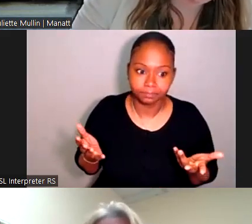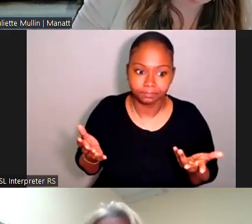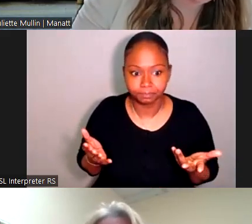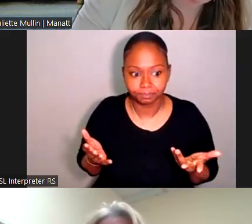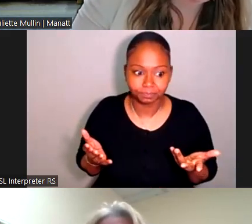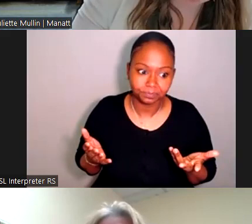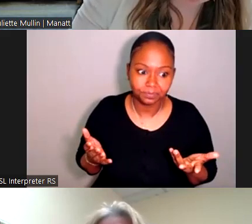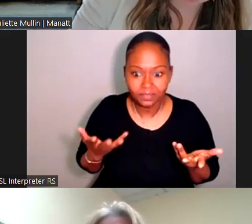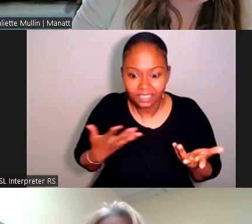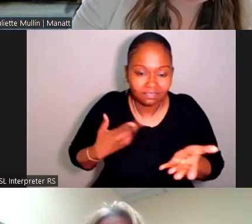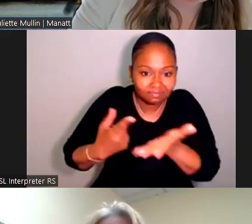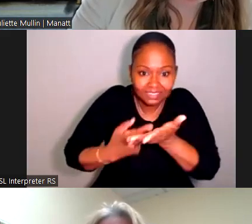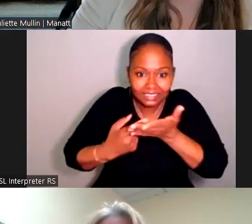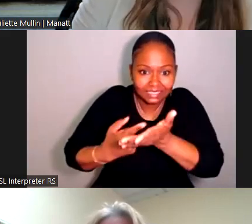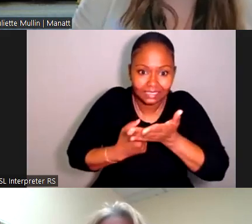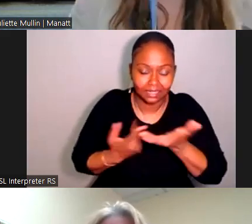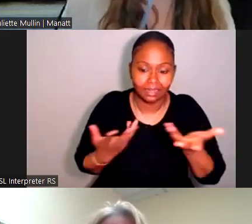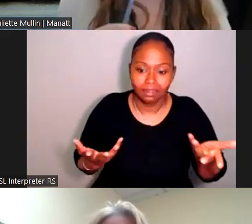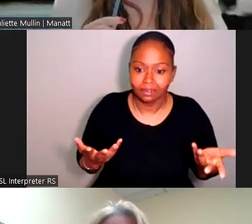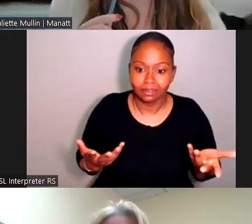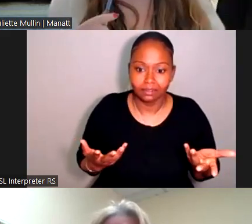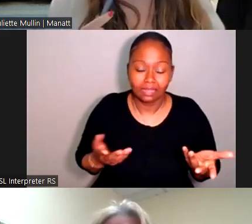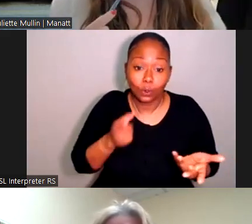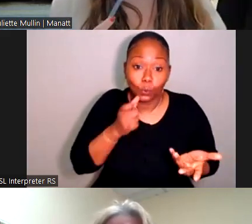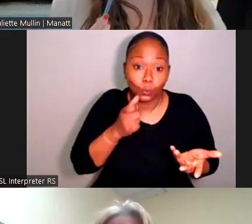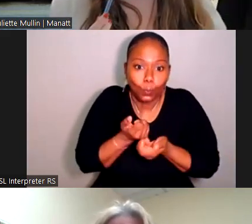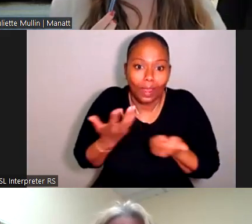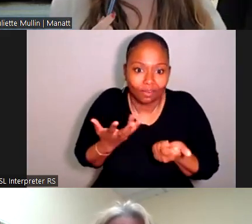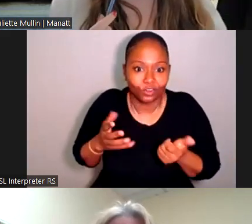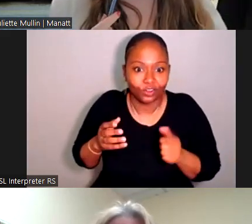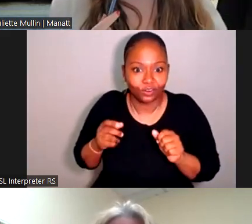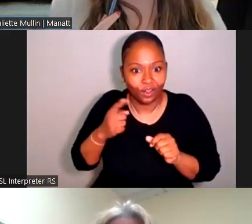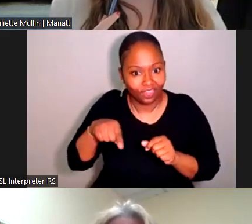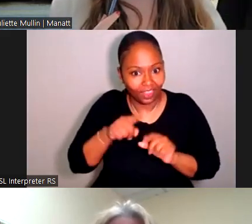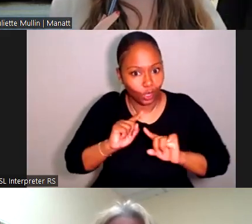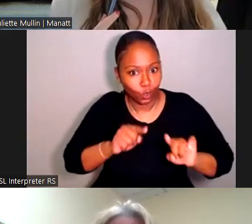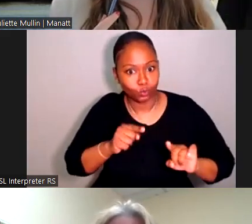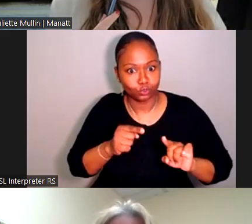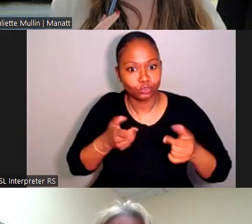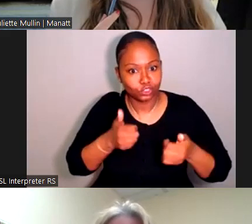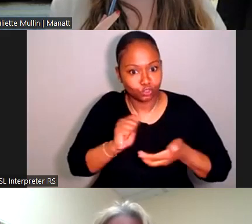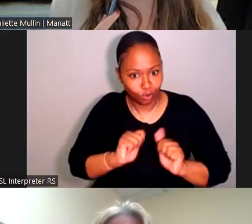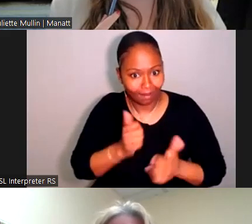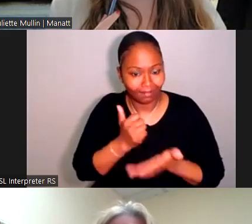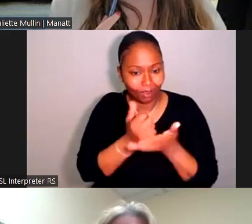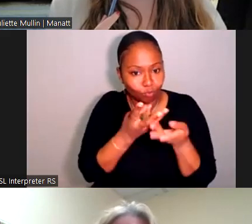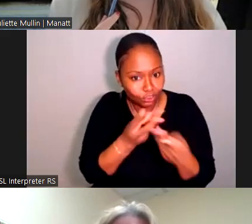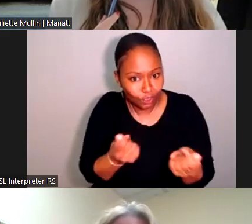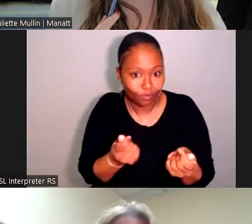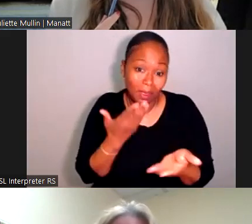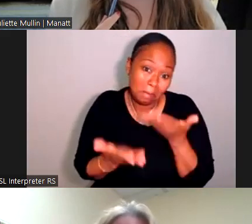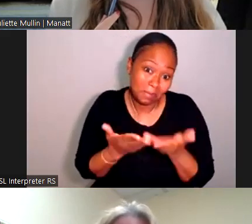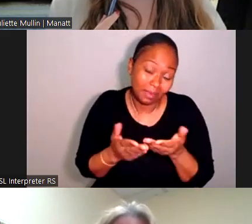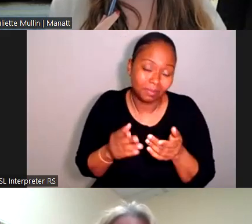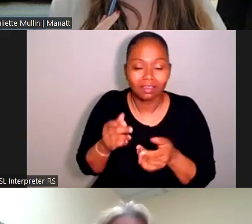grieving it. You know, where would they go to figure out who could kind of resolve that so they can get added to the list when, you know, maybe it's one